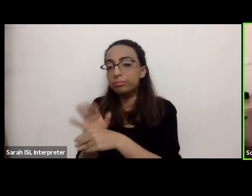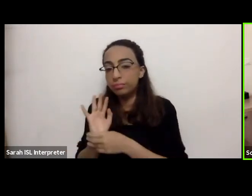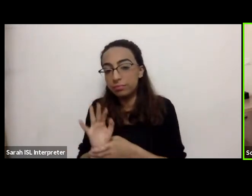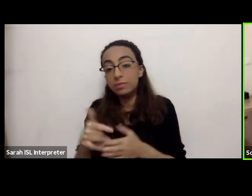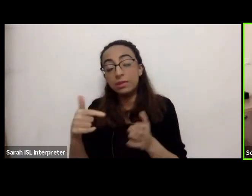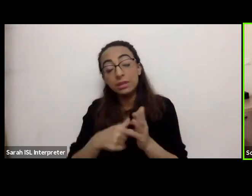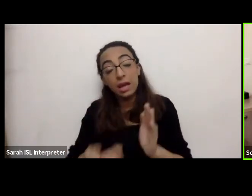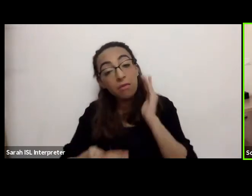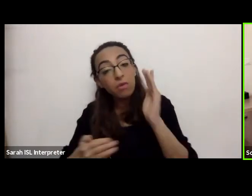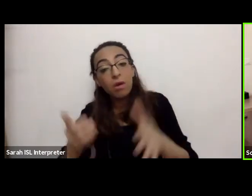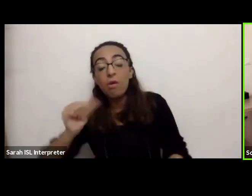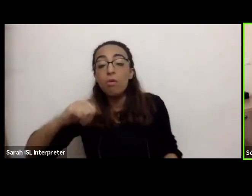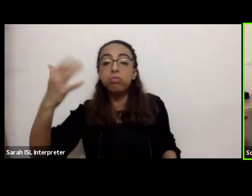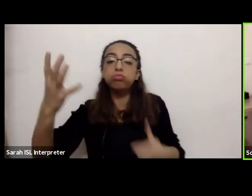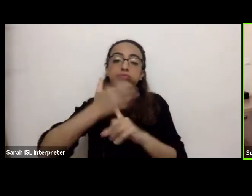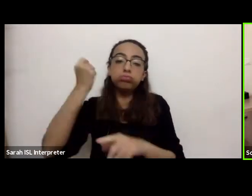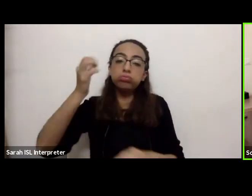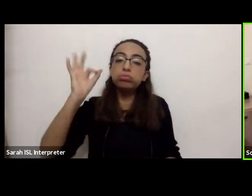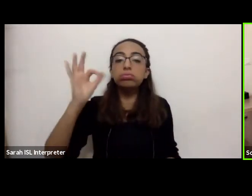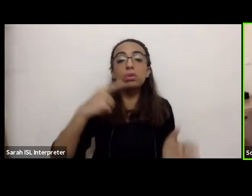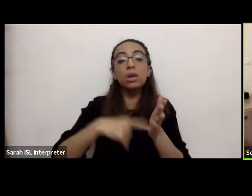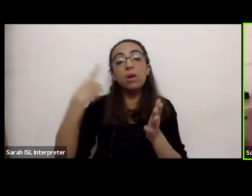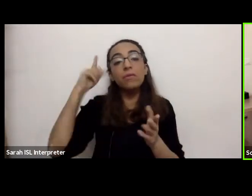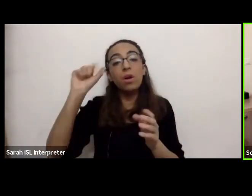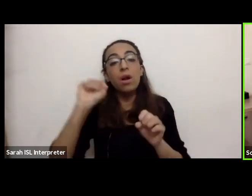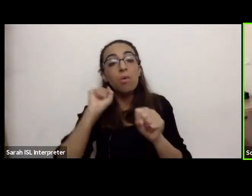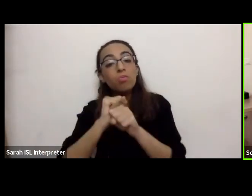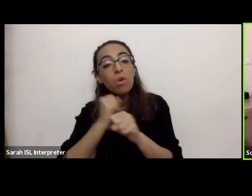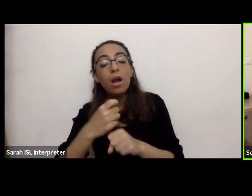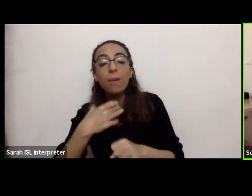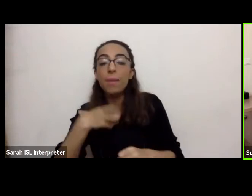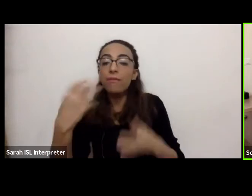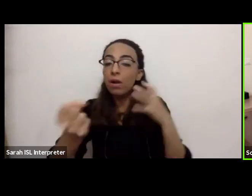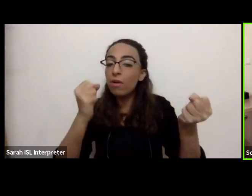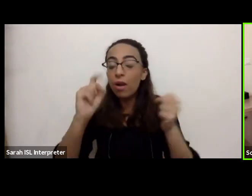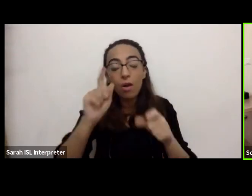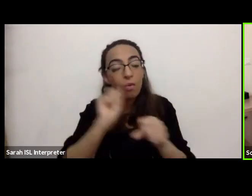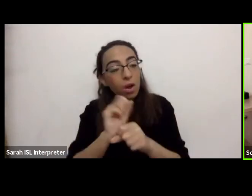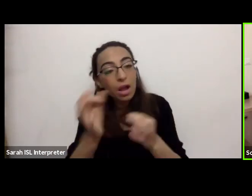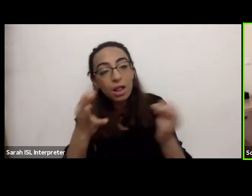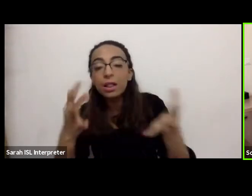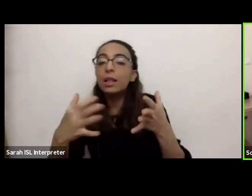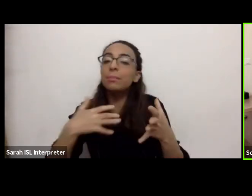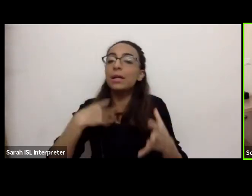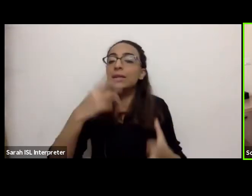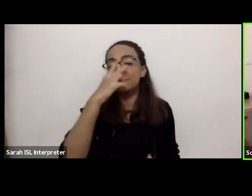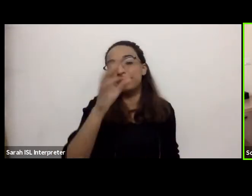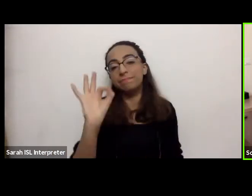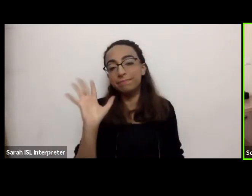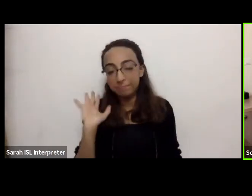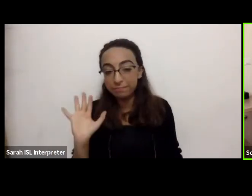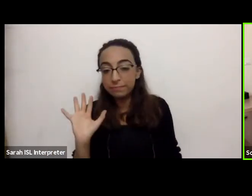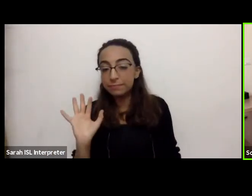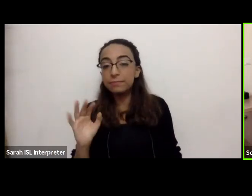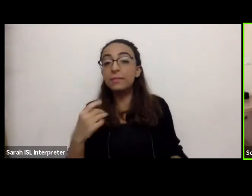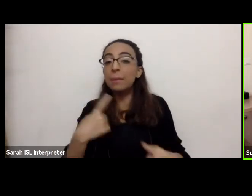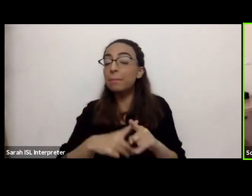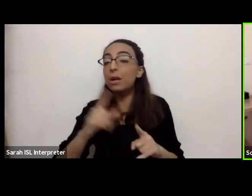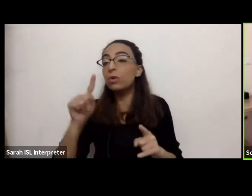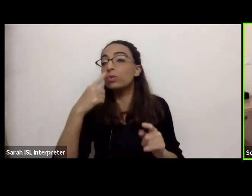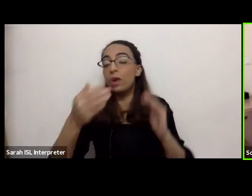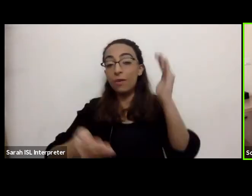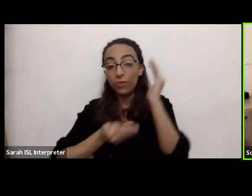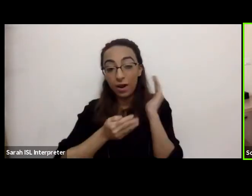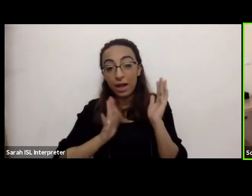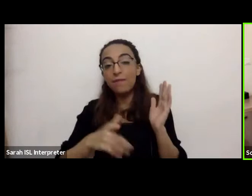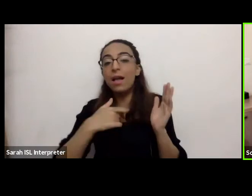milestone here to recognize those, and I'm sure the awardees would further this, and they will be more